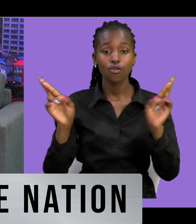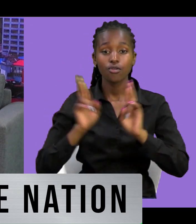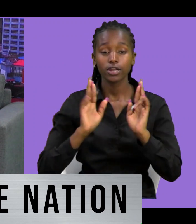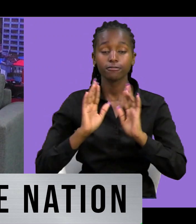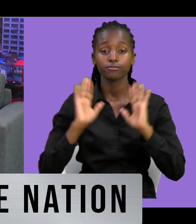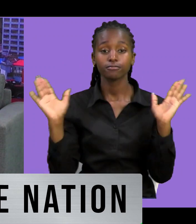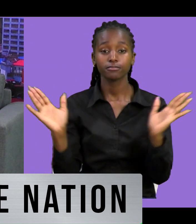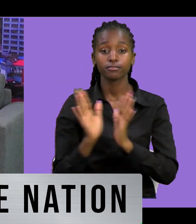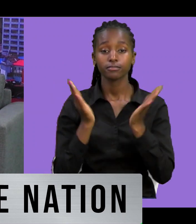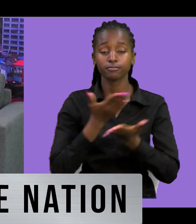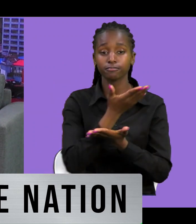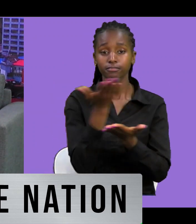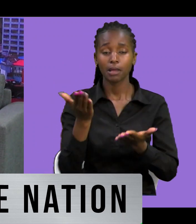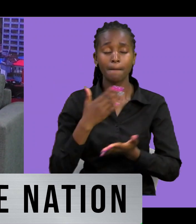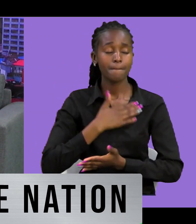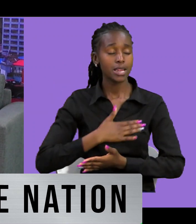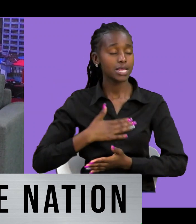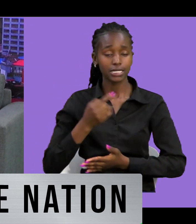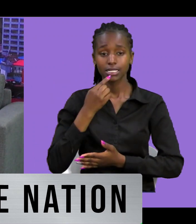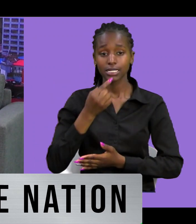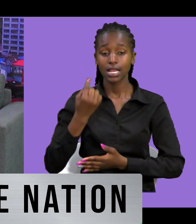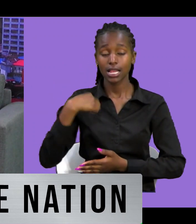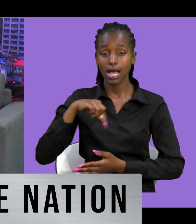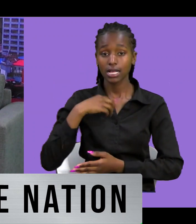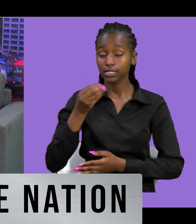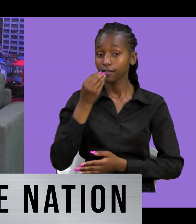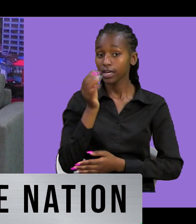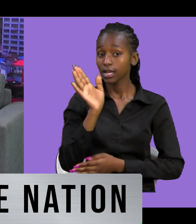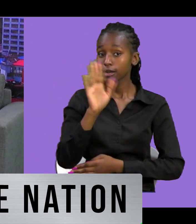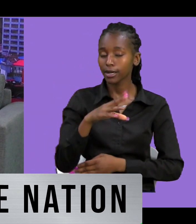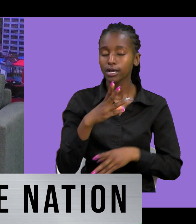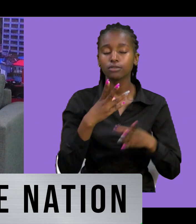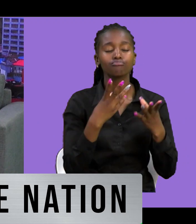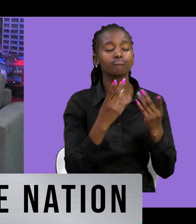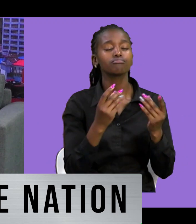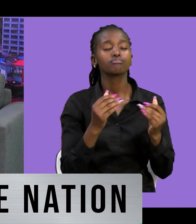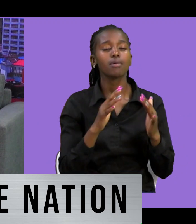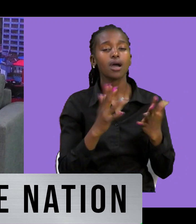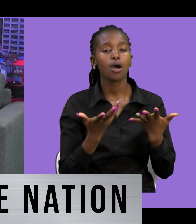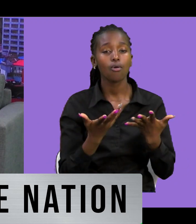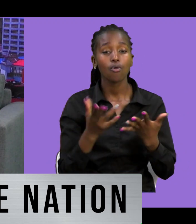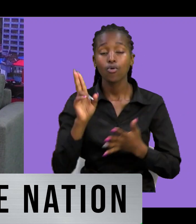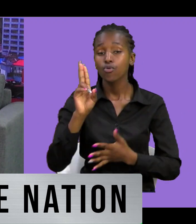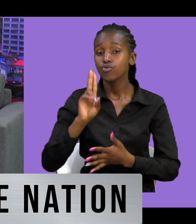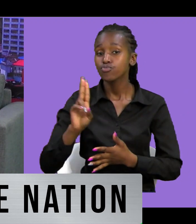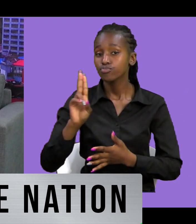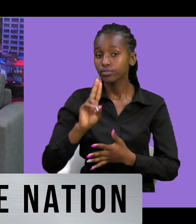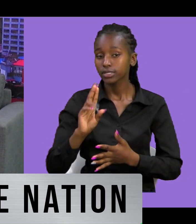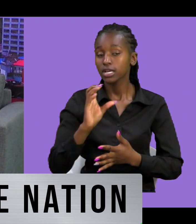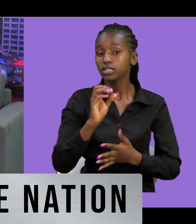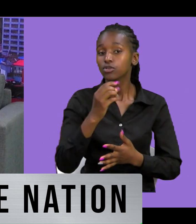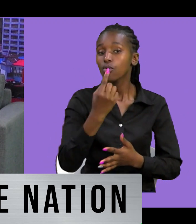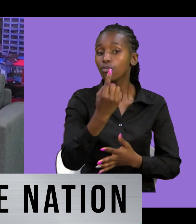to give us your feedback. Very simple. Just go to your phone and tap